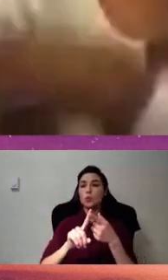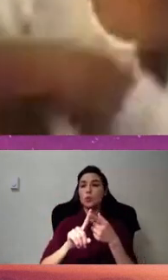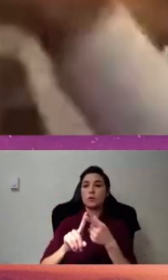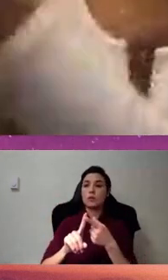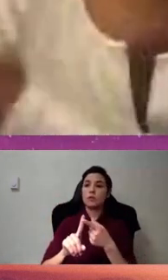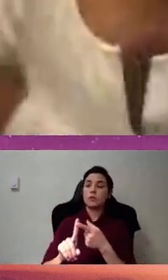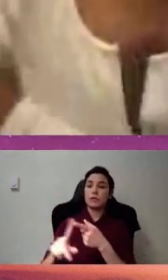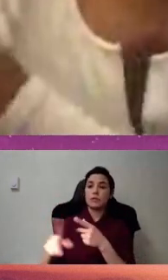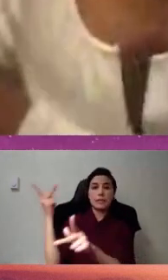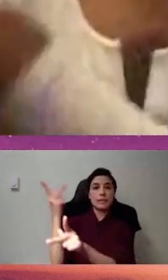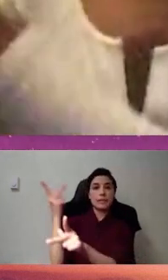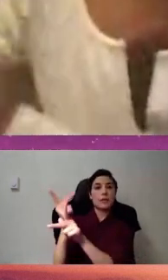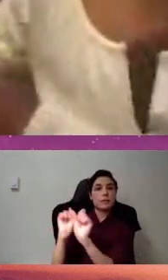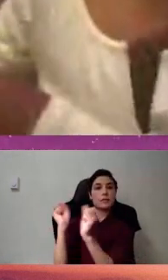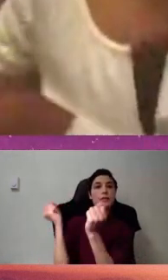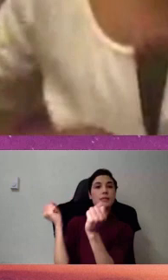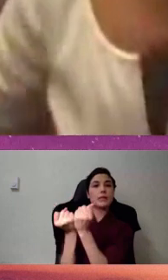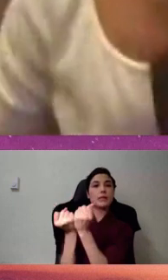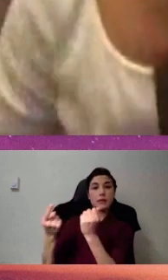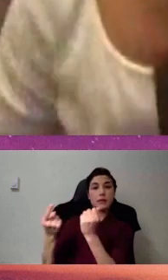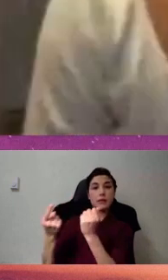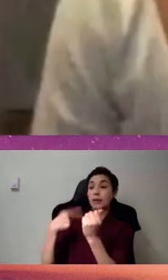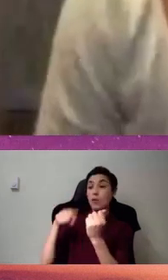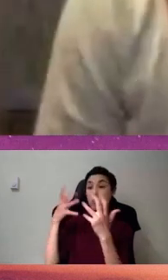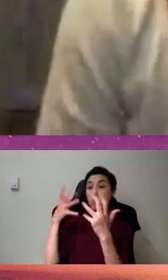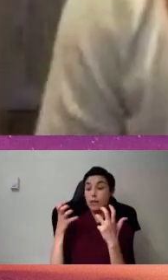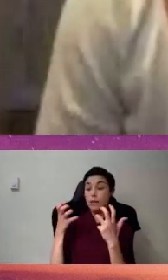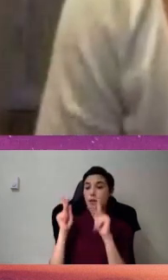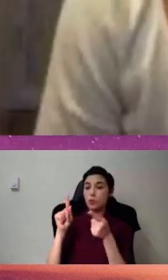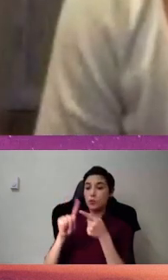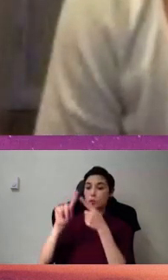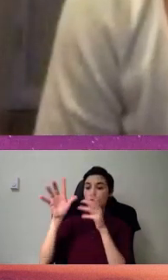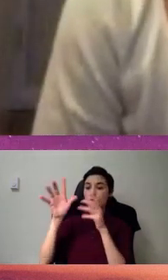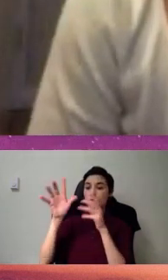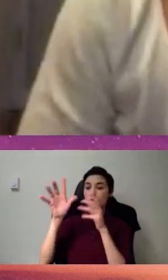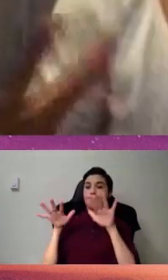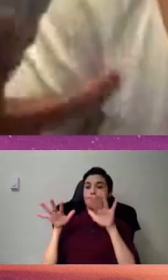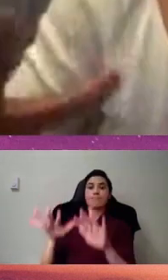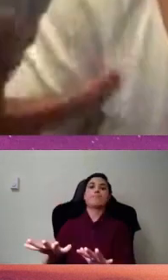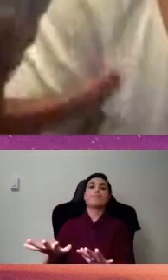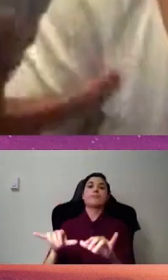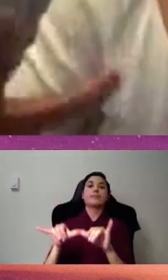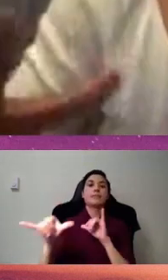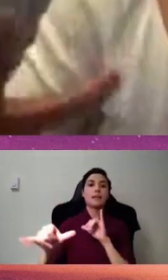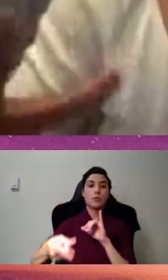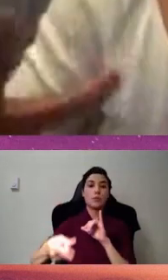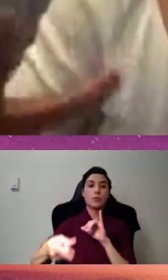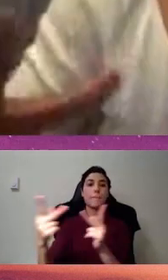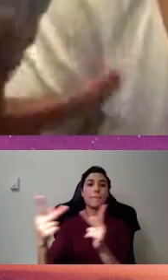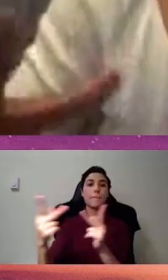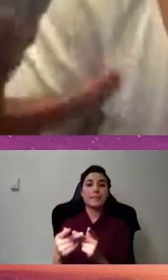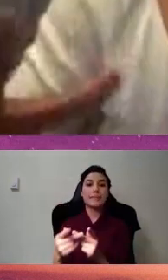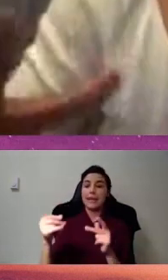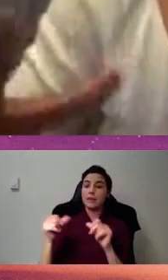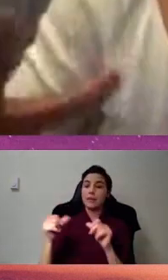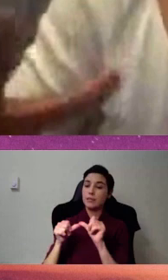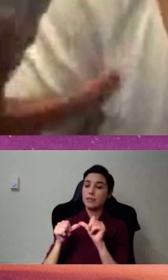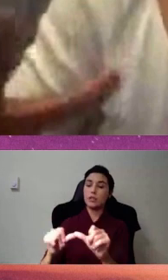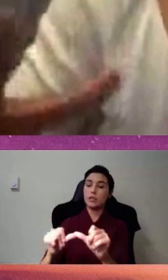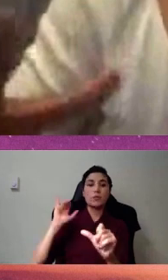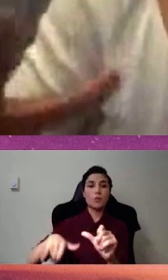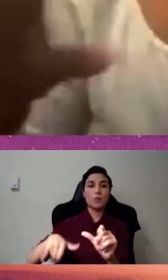area, have kids, and continue this lineage of white supremacy. And so I think that, yes,